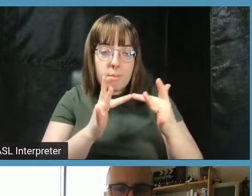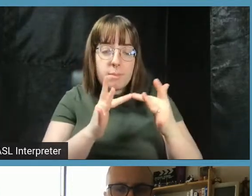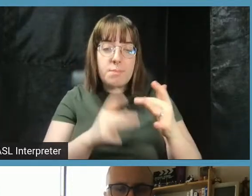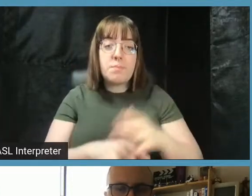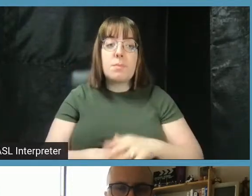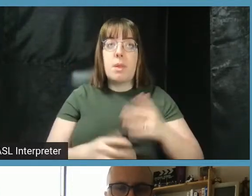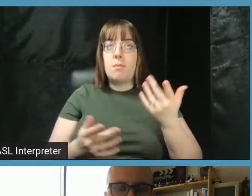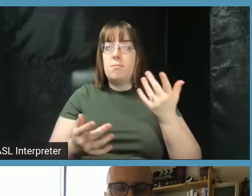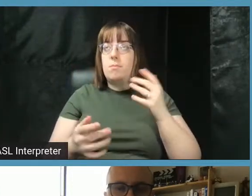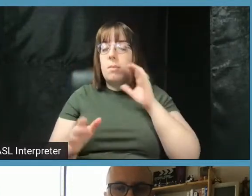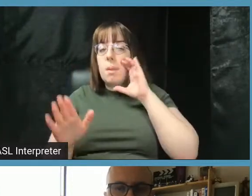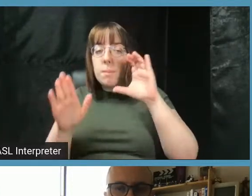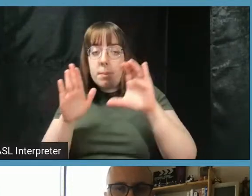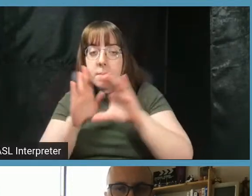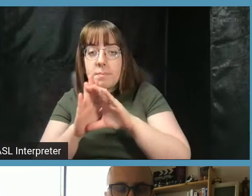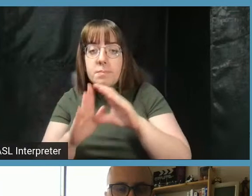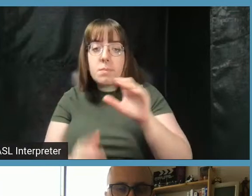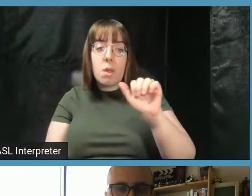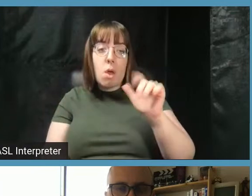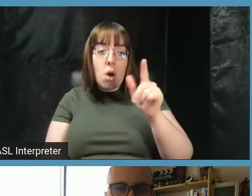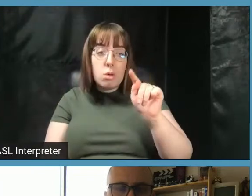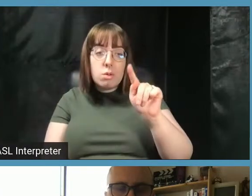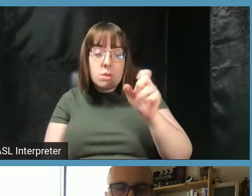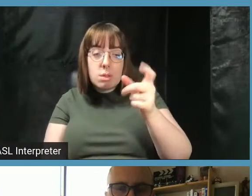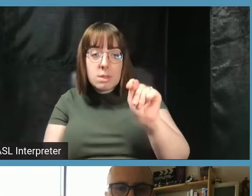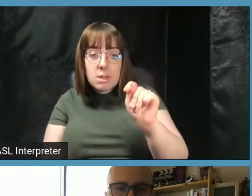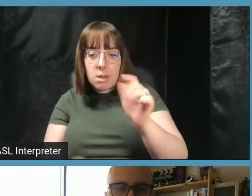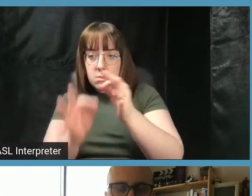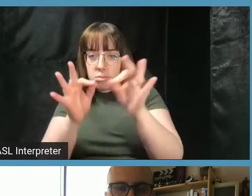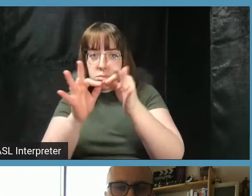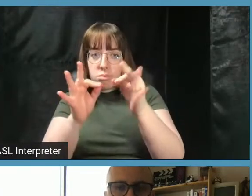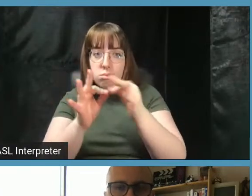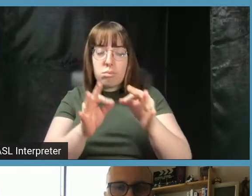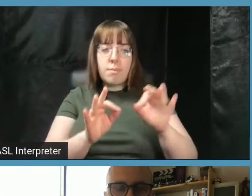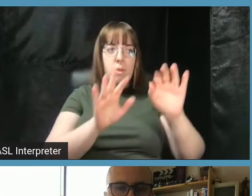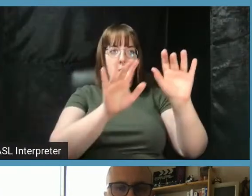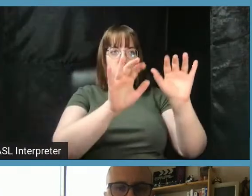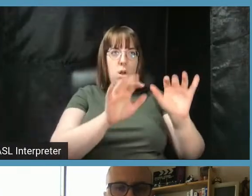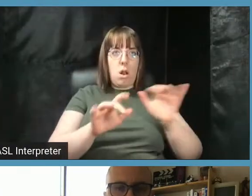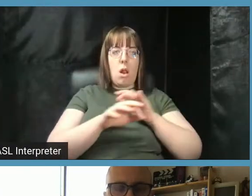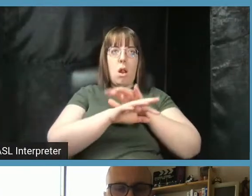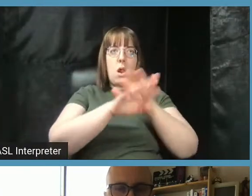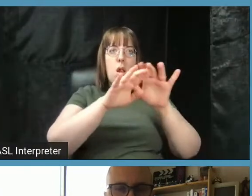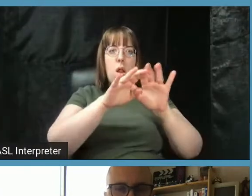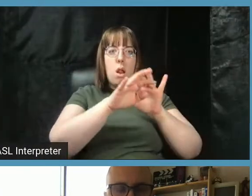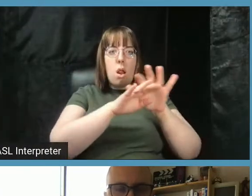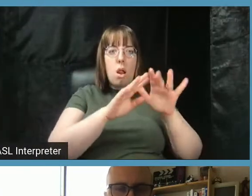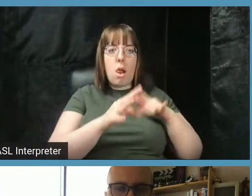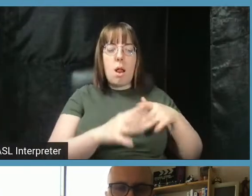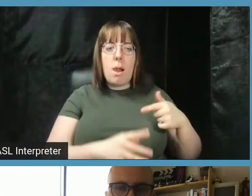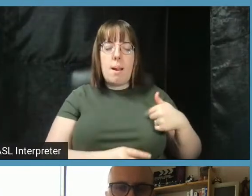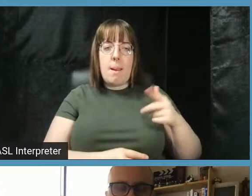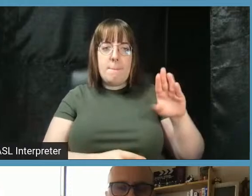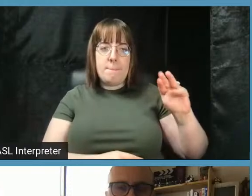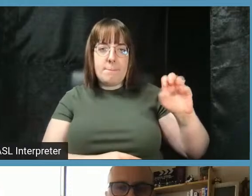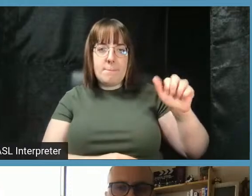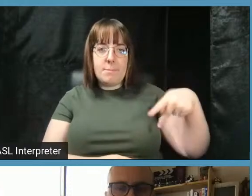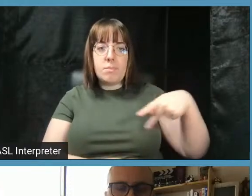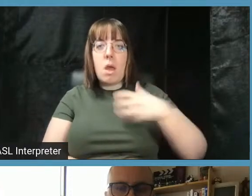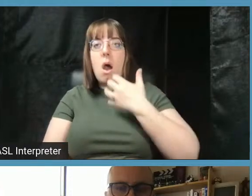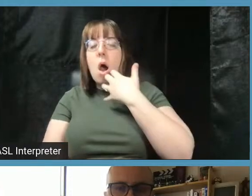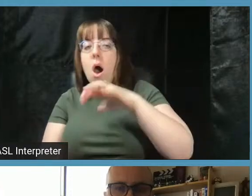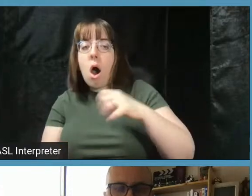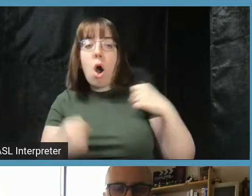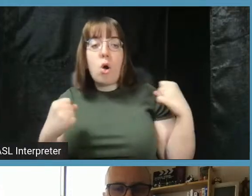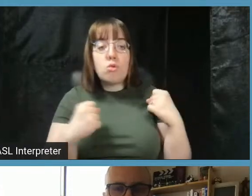images with extended visual descriptions, whether it's the sensory map, like Corey was talking about. These are the hot and cold areas of the museum. These are